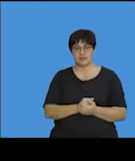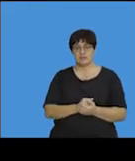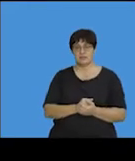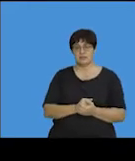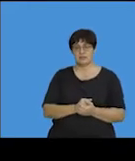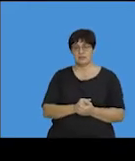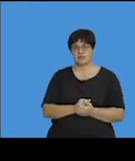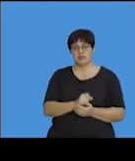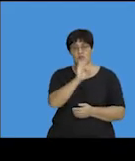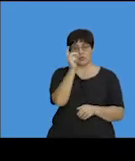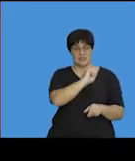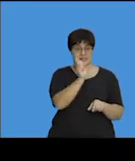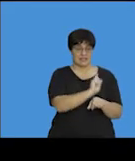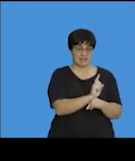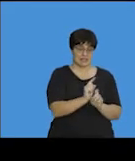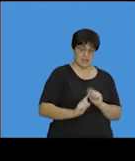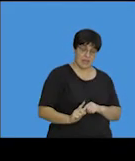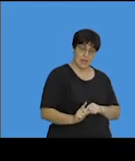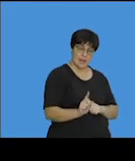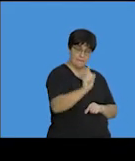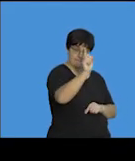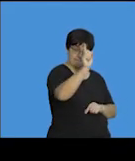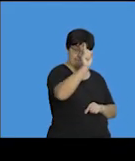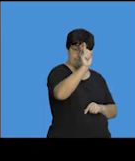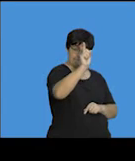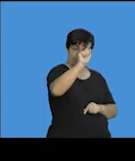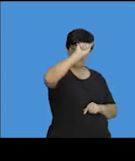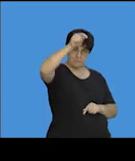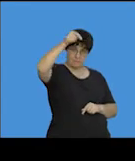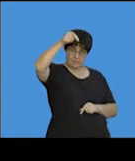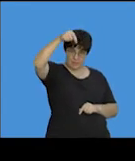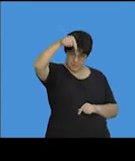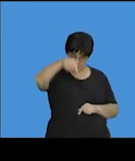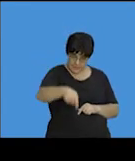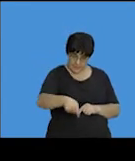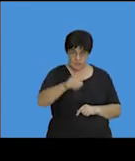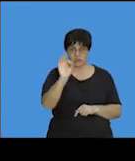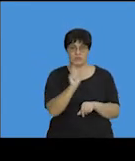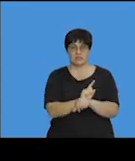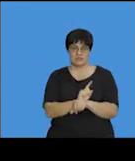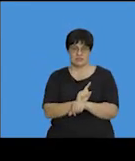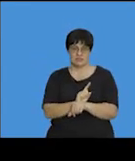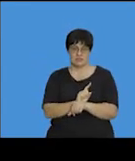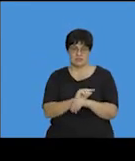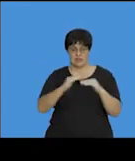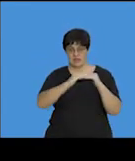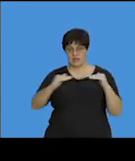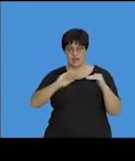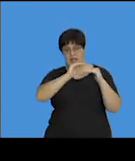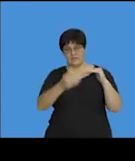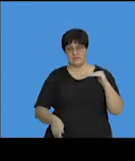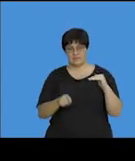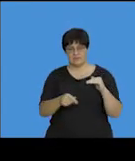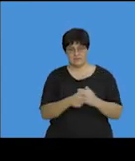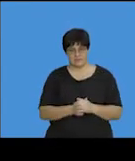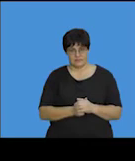motion because it took 3 seconds to get to here, which means it's going to